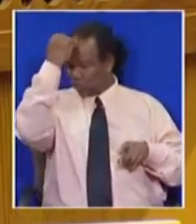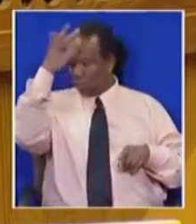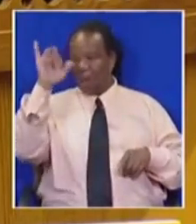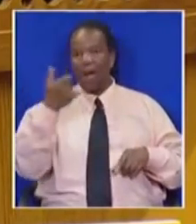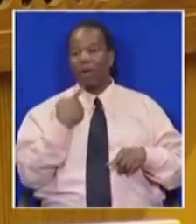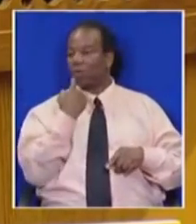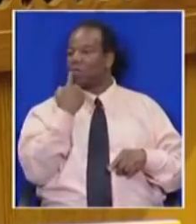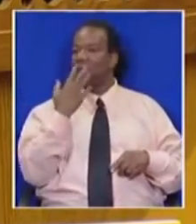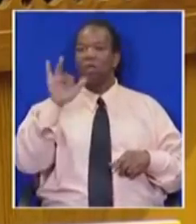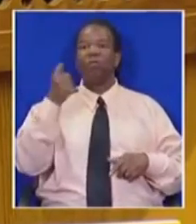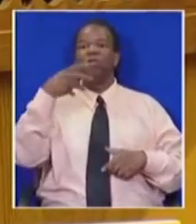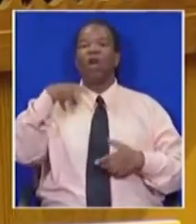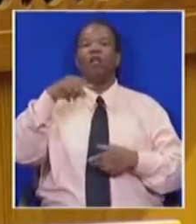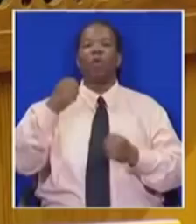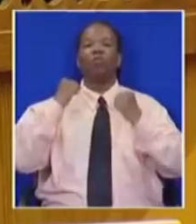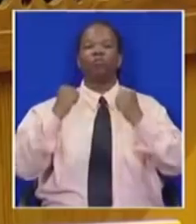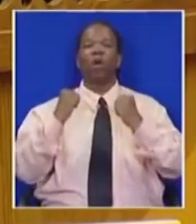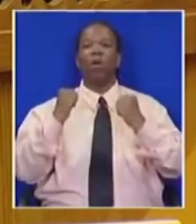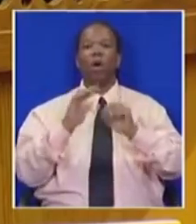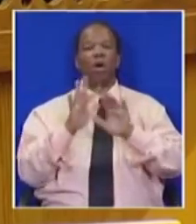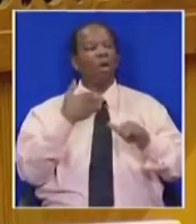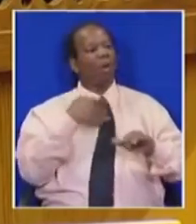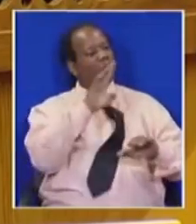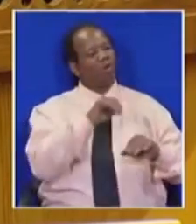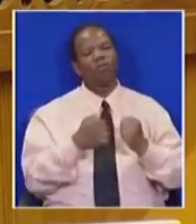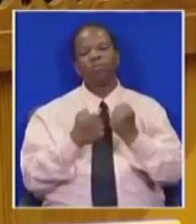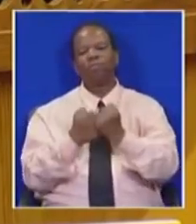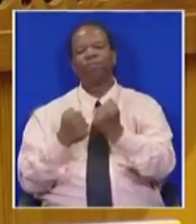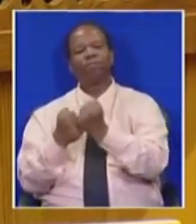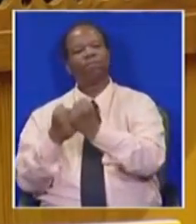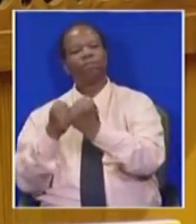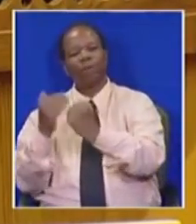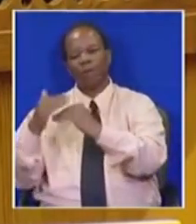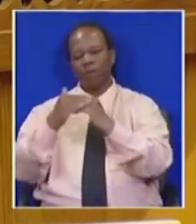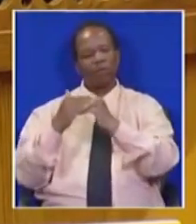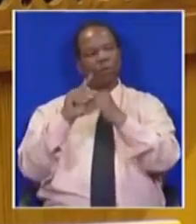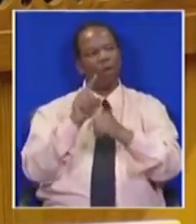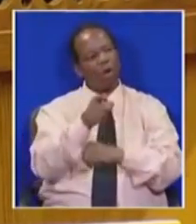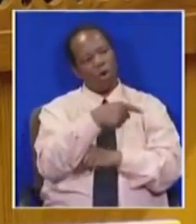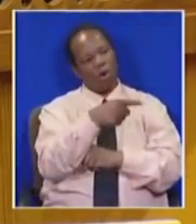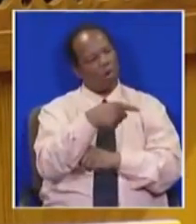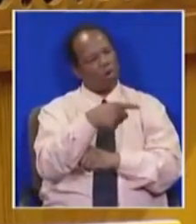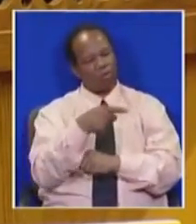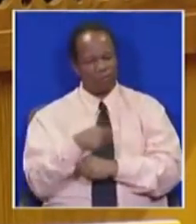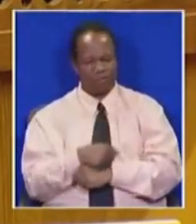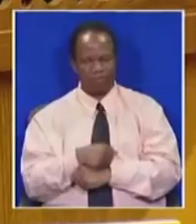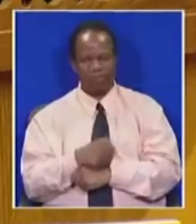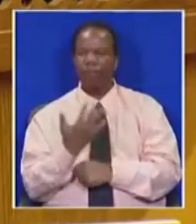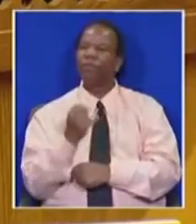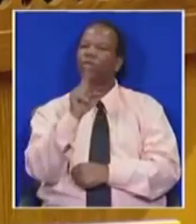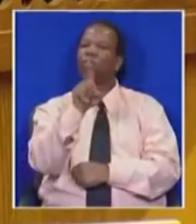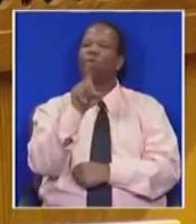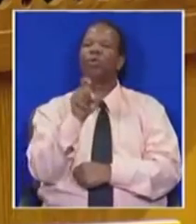by himself. He was aided and abetted by many of you on that side. And so the question is, under